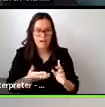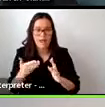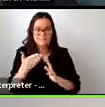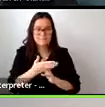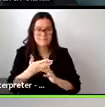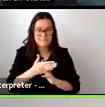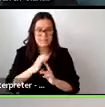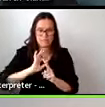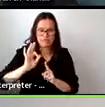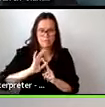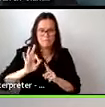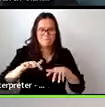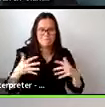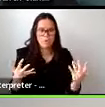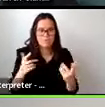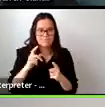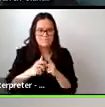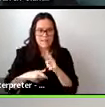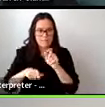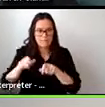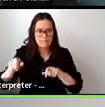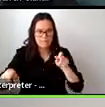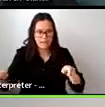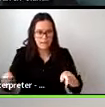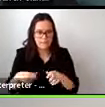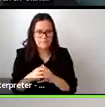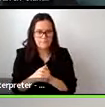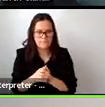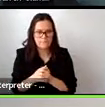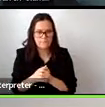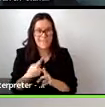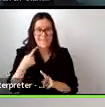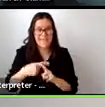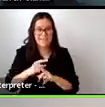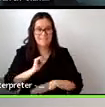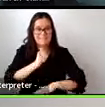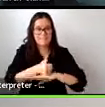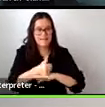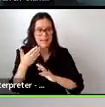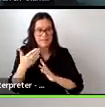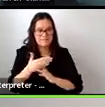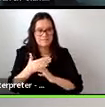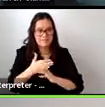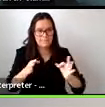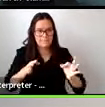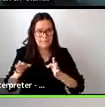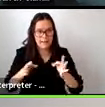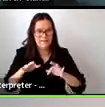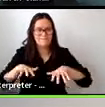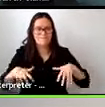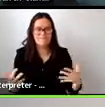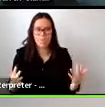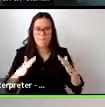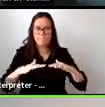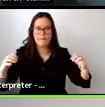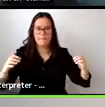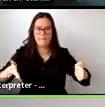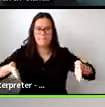accessibility of disabled people and to implement an accessibility plan for public buildings.